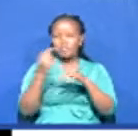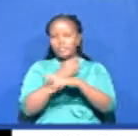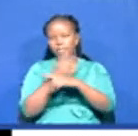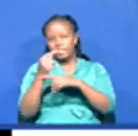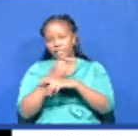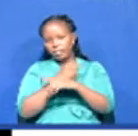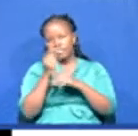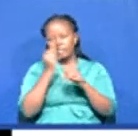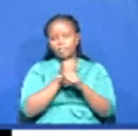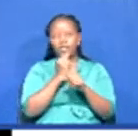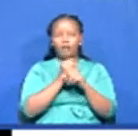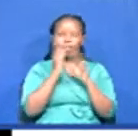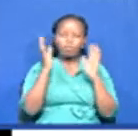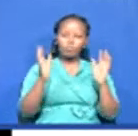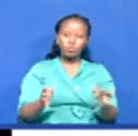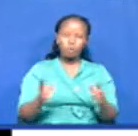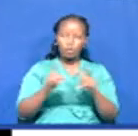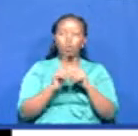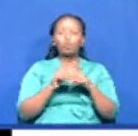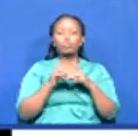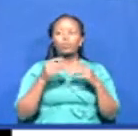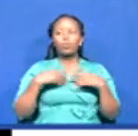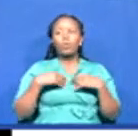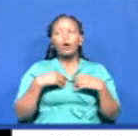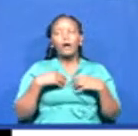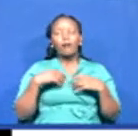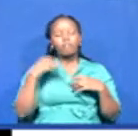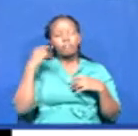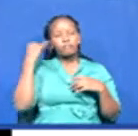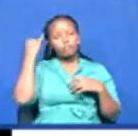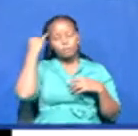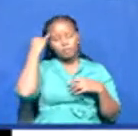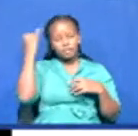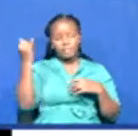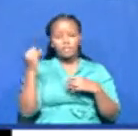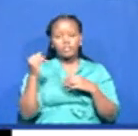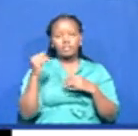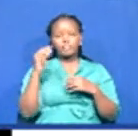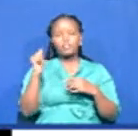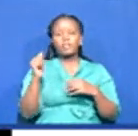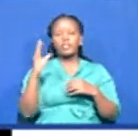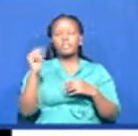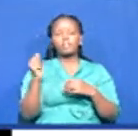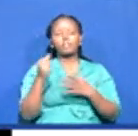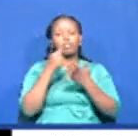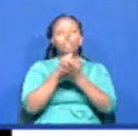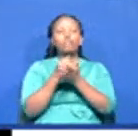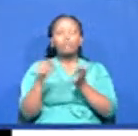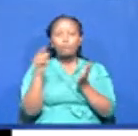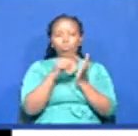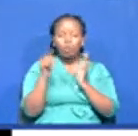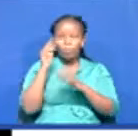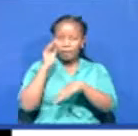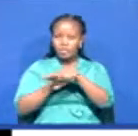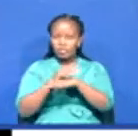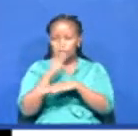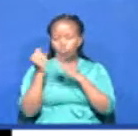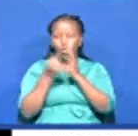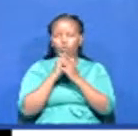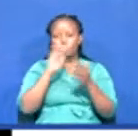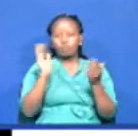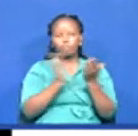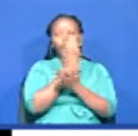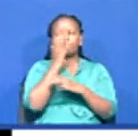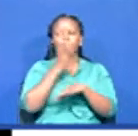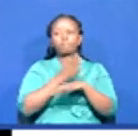an intelligence-led unit at the ACA to help us profile counterfeiters so that we're able to smoke them out.